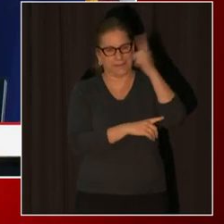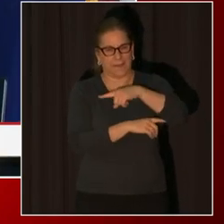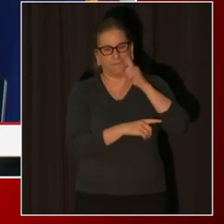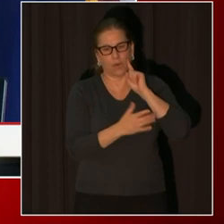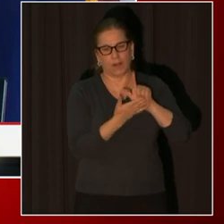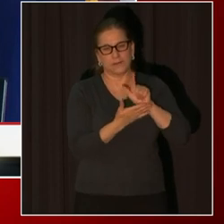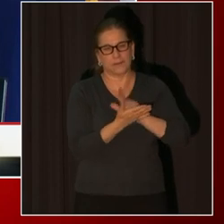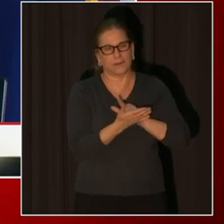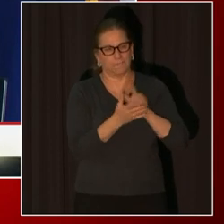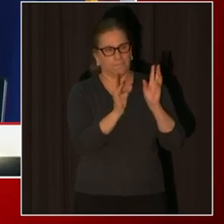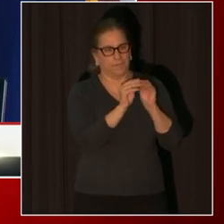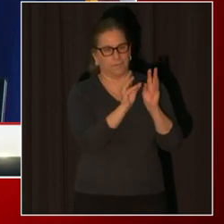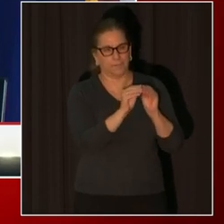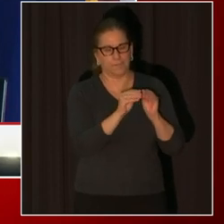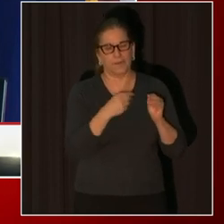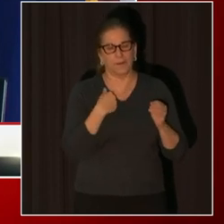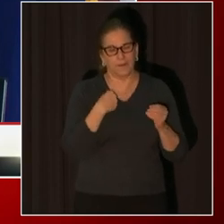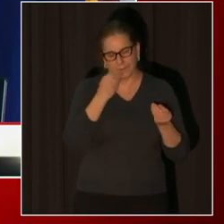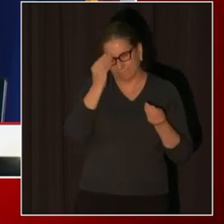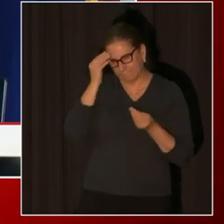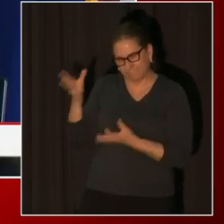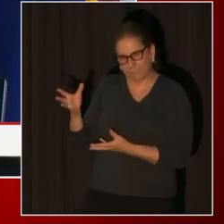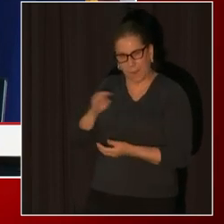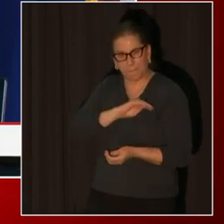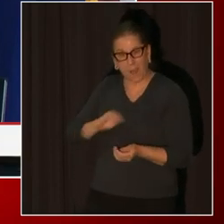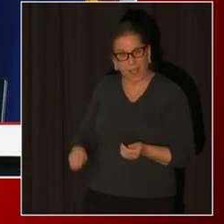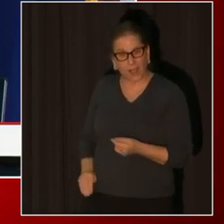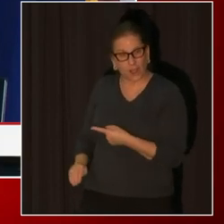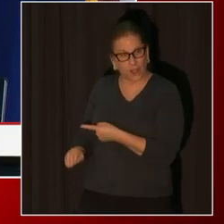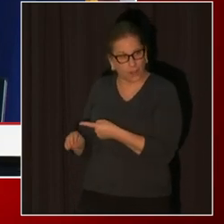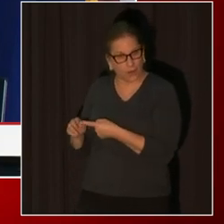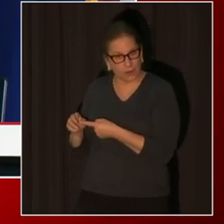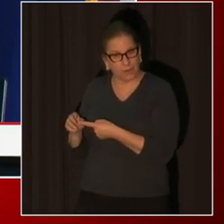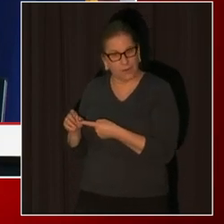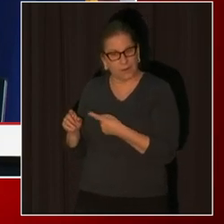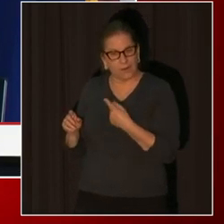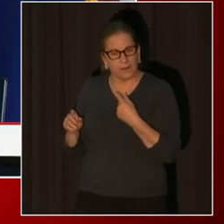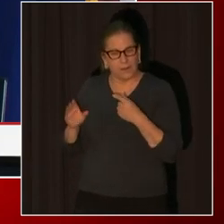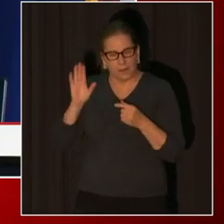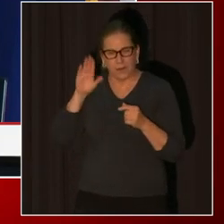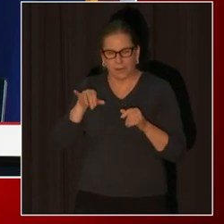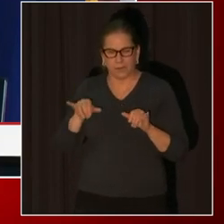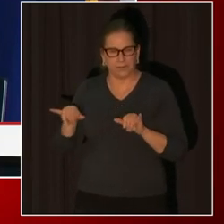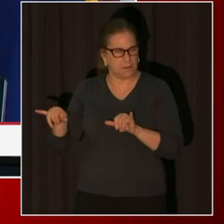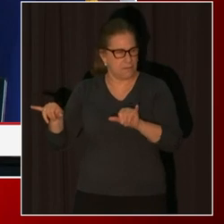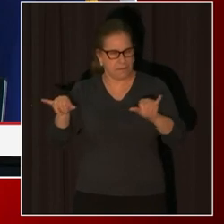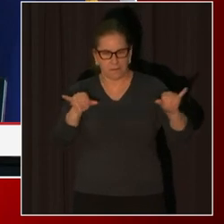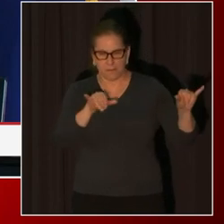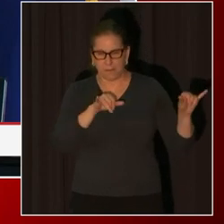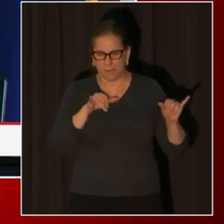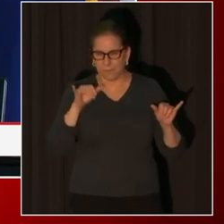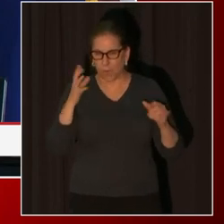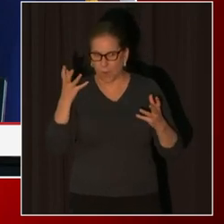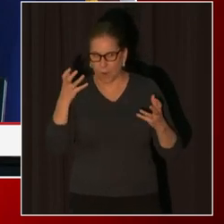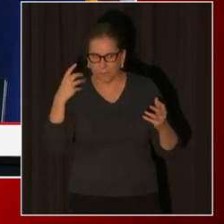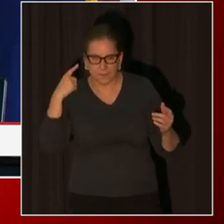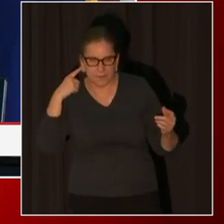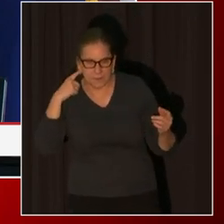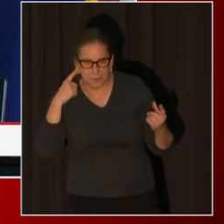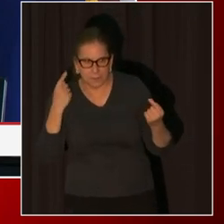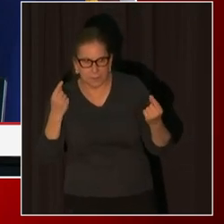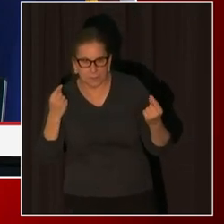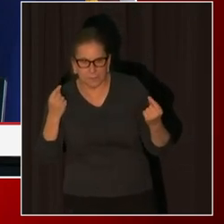legislative meeting. I'm going to speak to that. I know everybody is here because they front and center want to hear about the legislative meeting tomorrow, not the